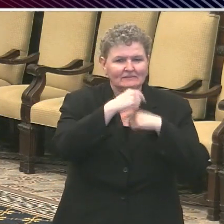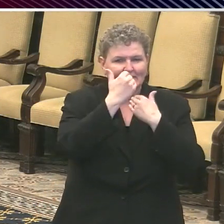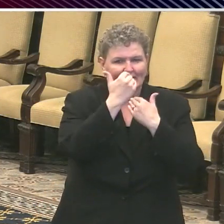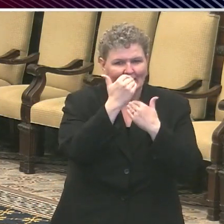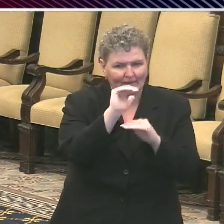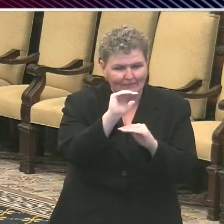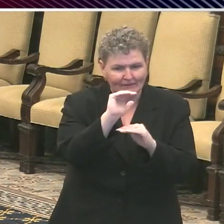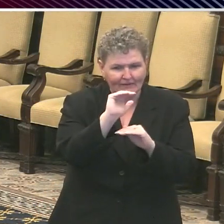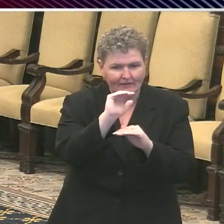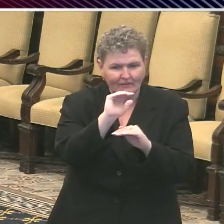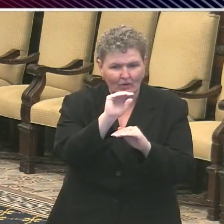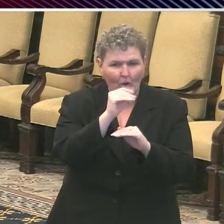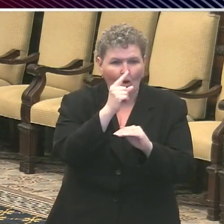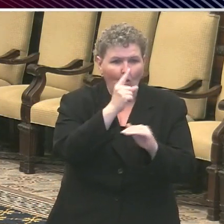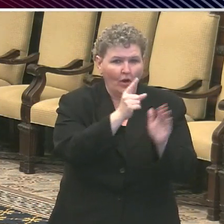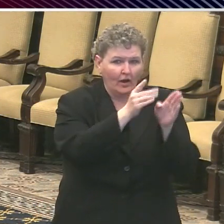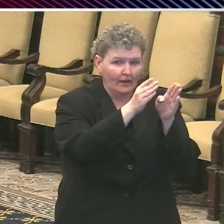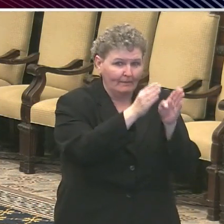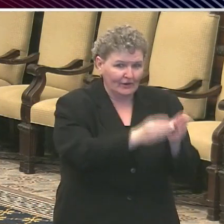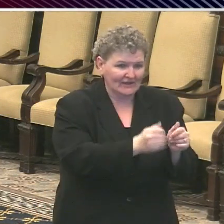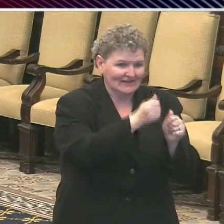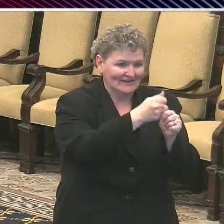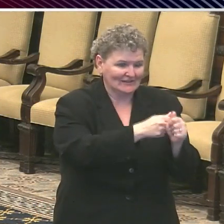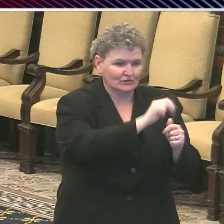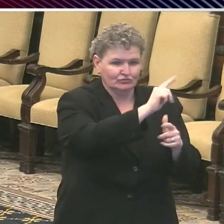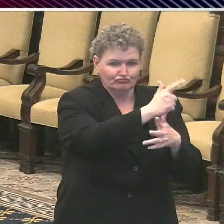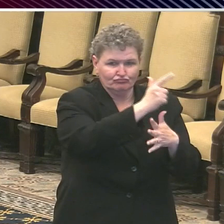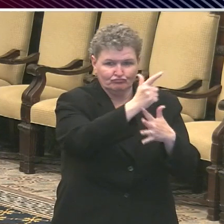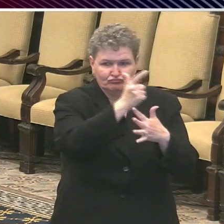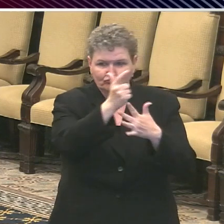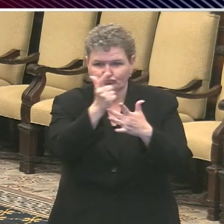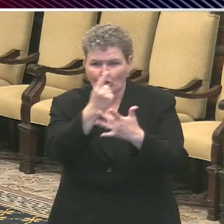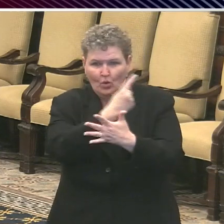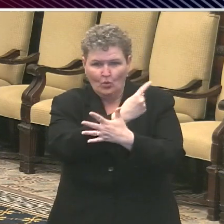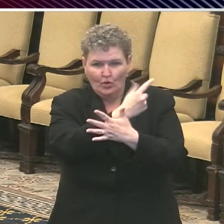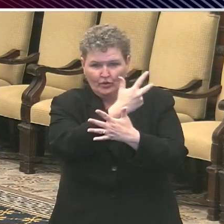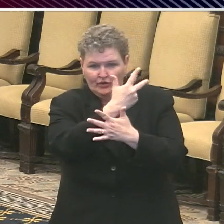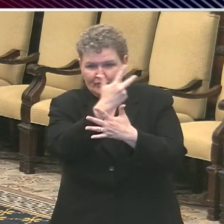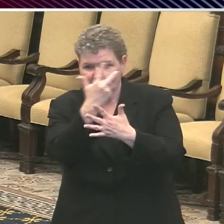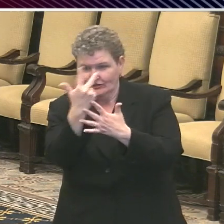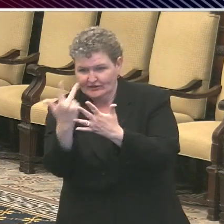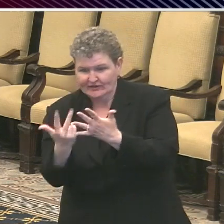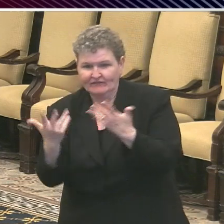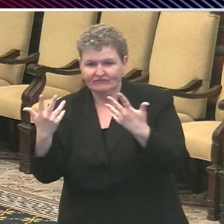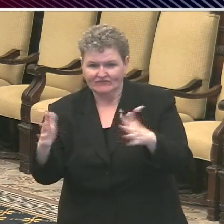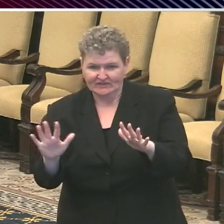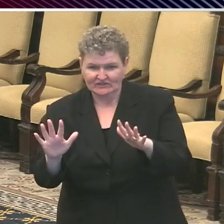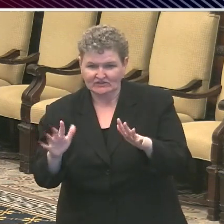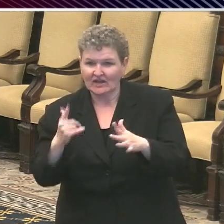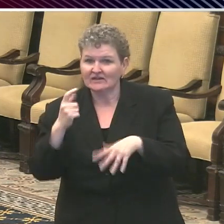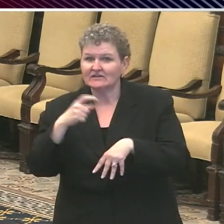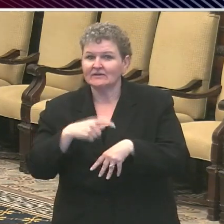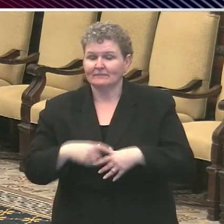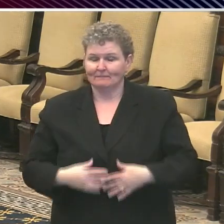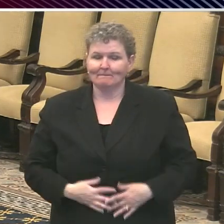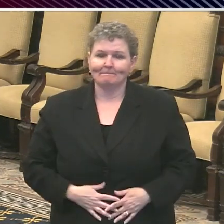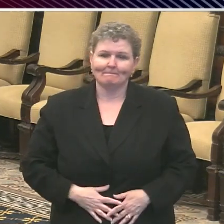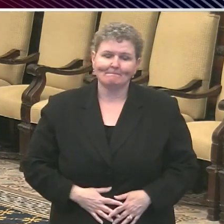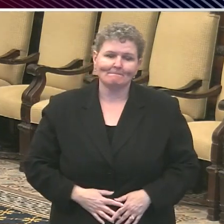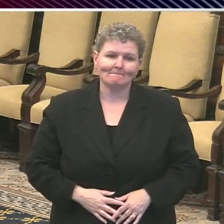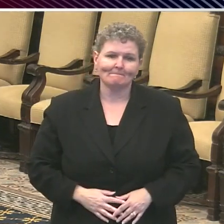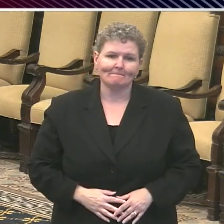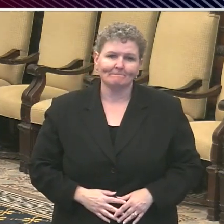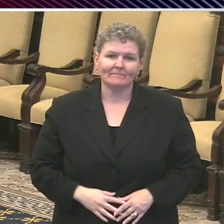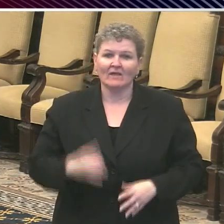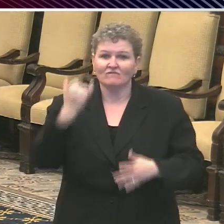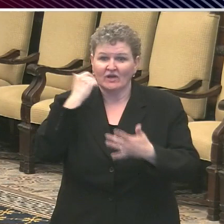so only one representative from each outlet is permitted to ask questions. Reporters are asked to also limit their questions to 3 or fewer, and